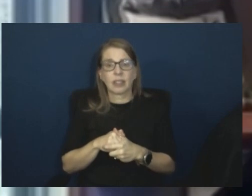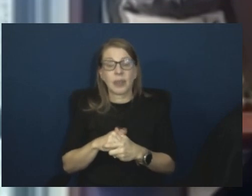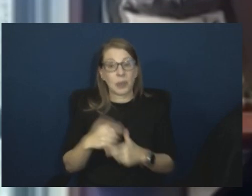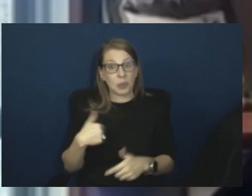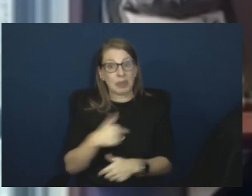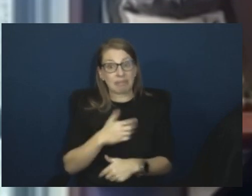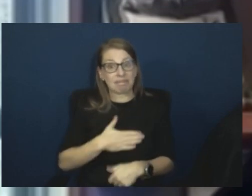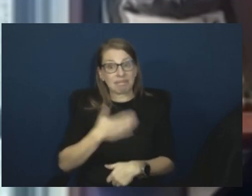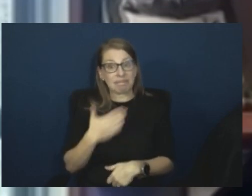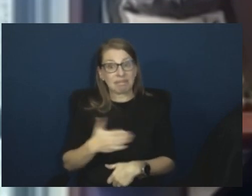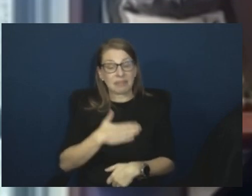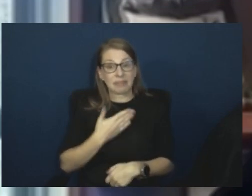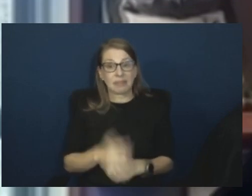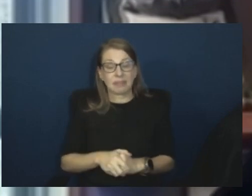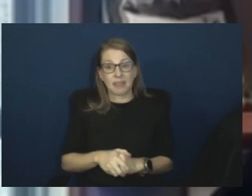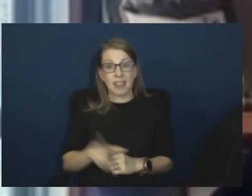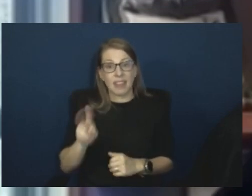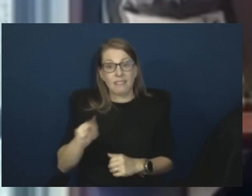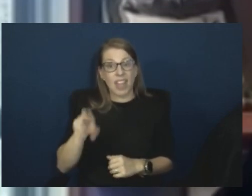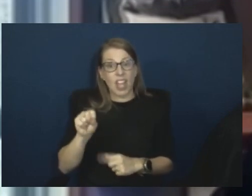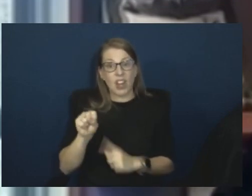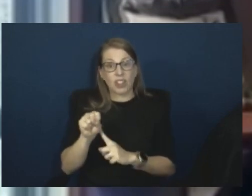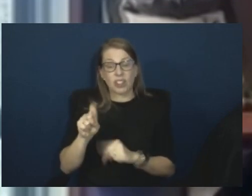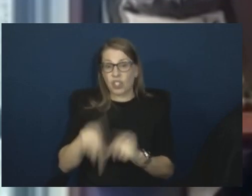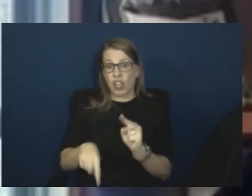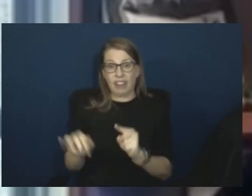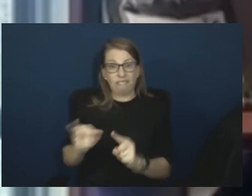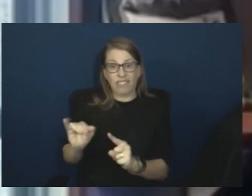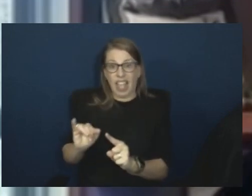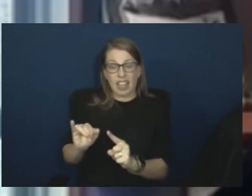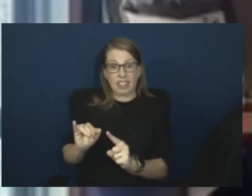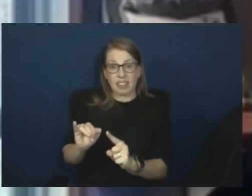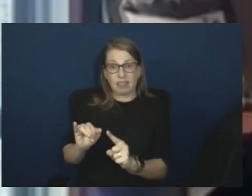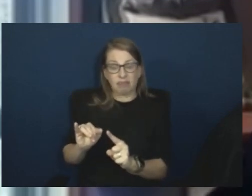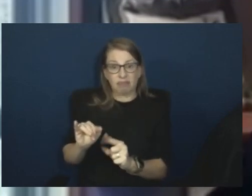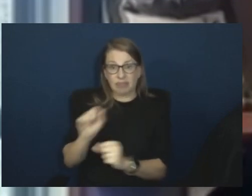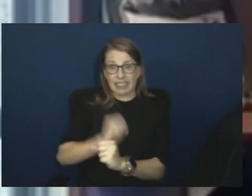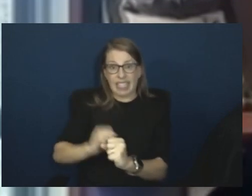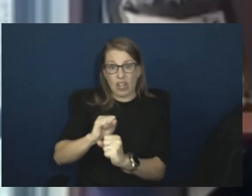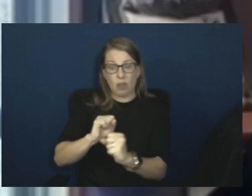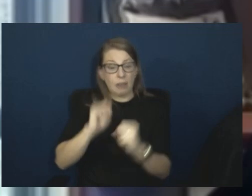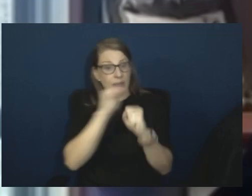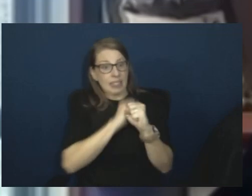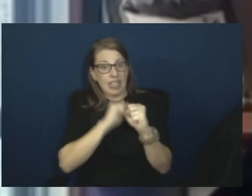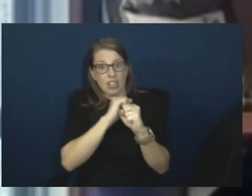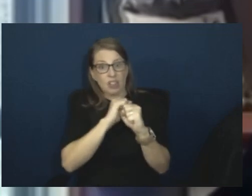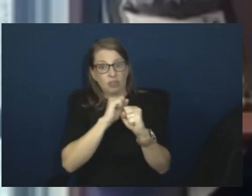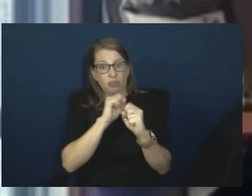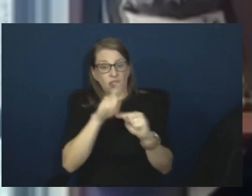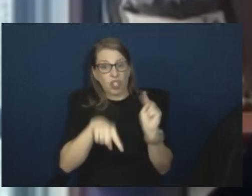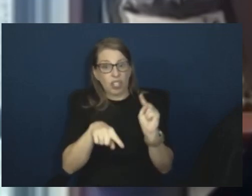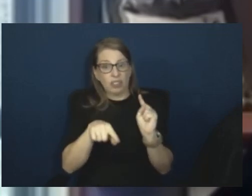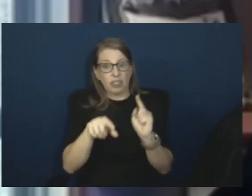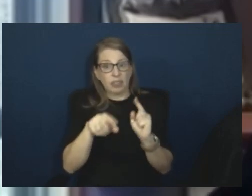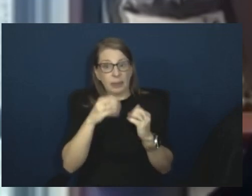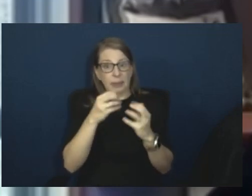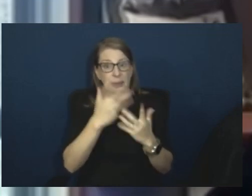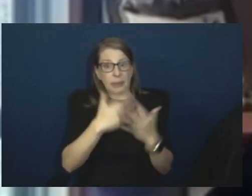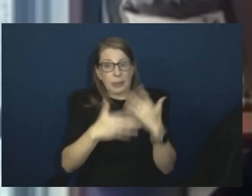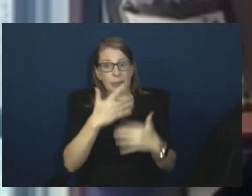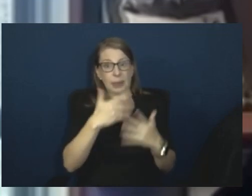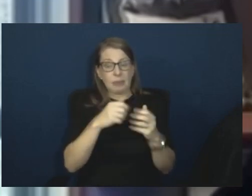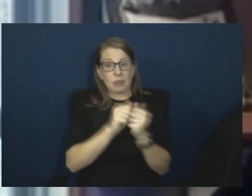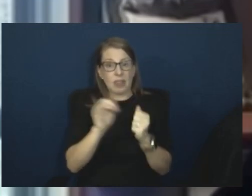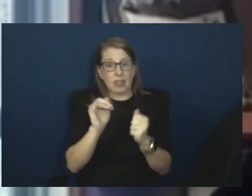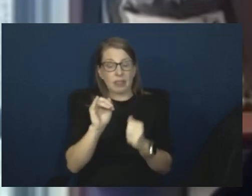that the virus couldn't infect the mosquitoes couldn't be infected with the virus. And we were actually the first